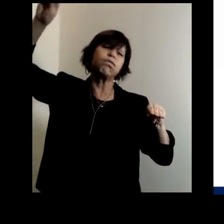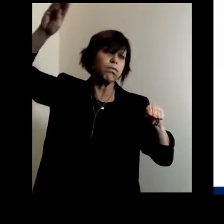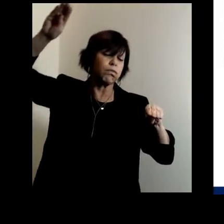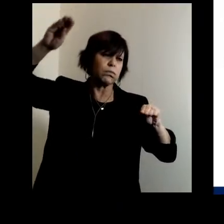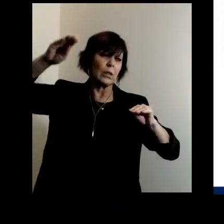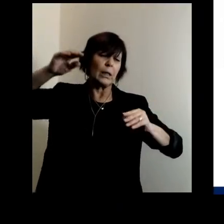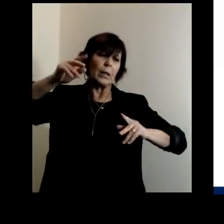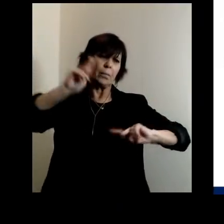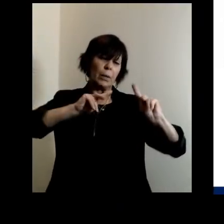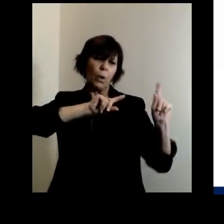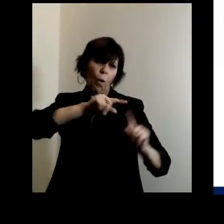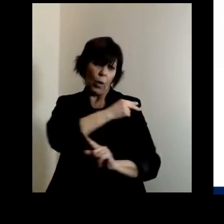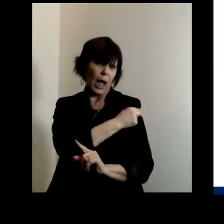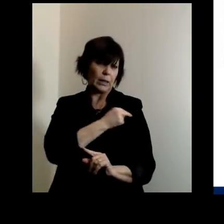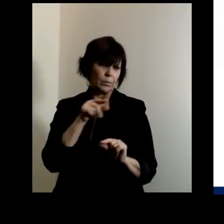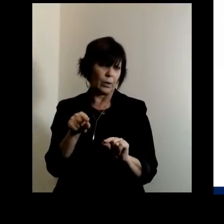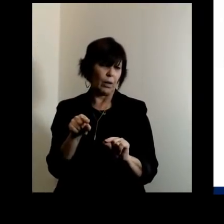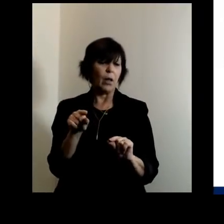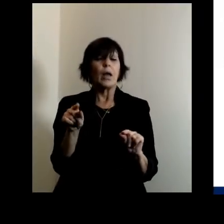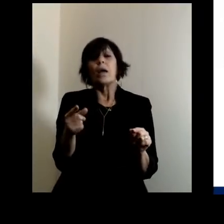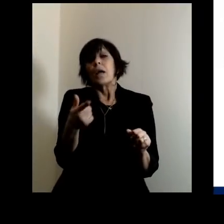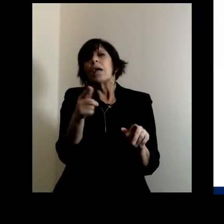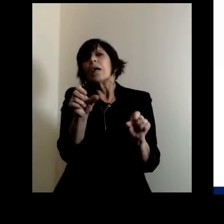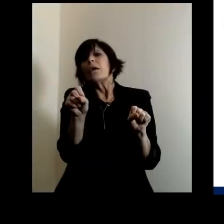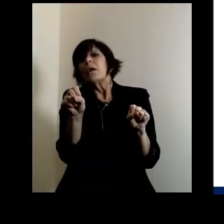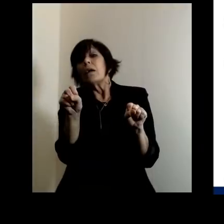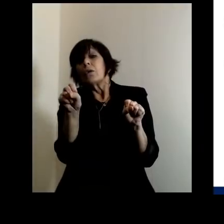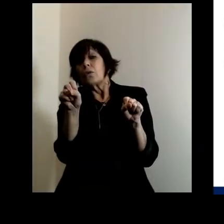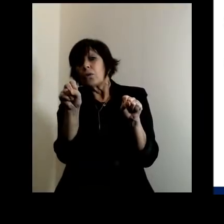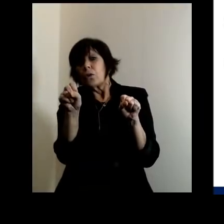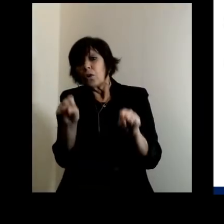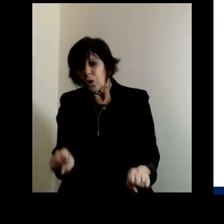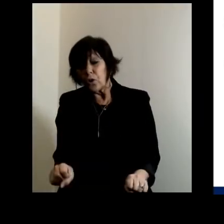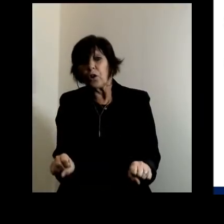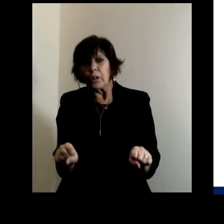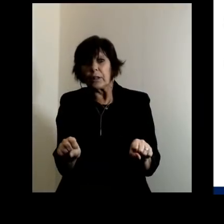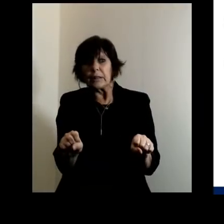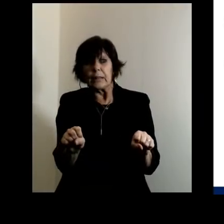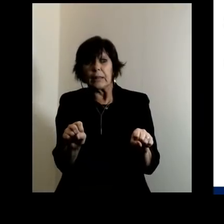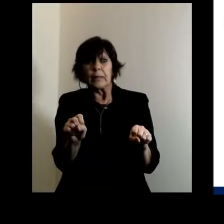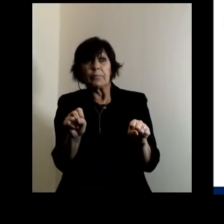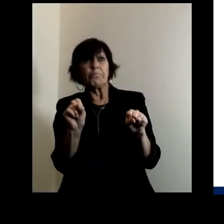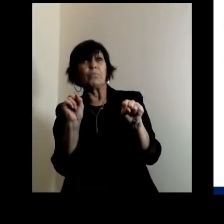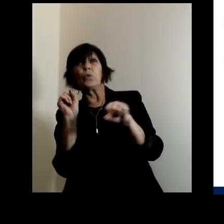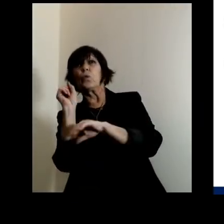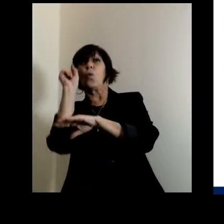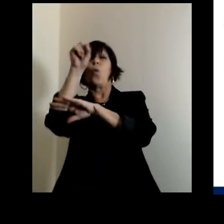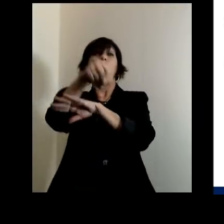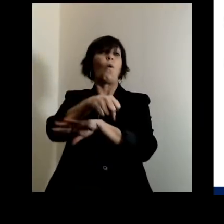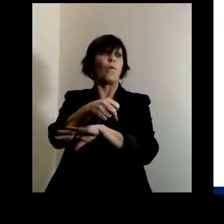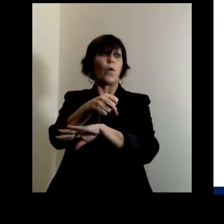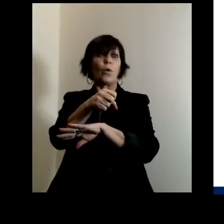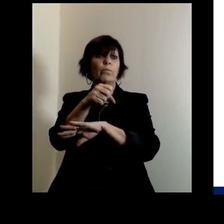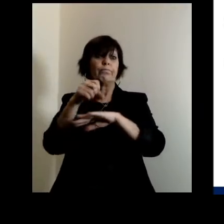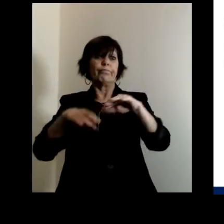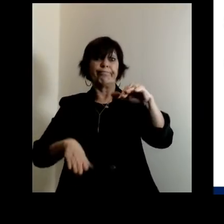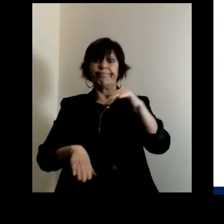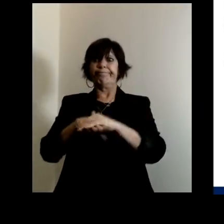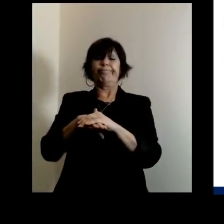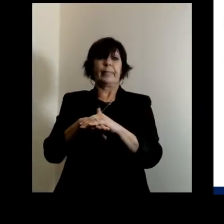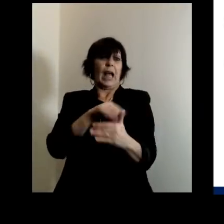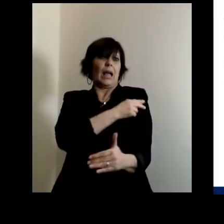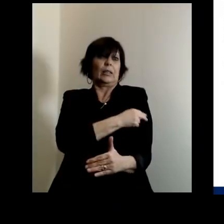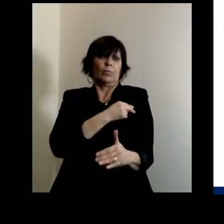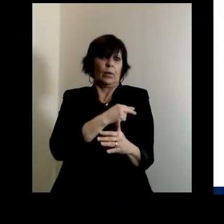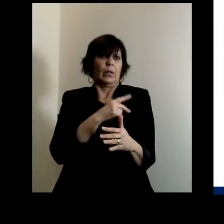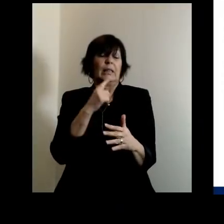number of hospital admission, and it could far surpass what our capacity is in our Erie County hospitals. This is